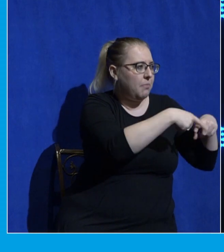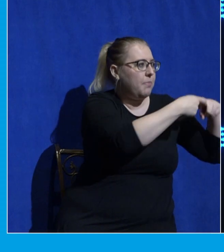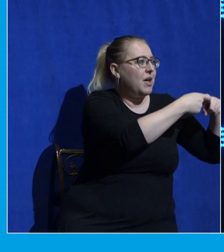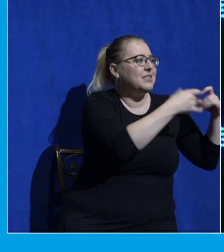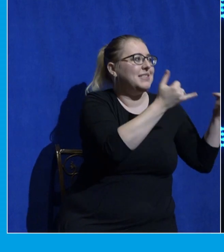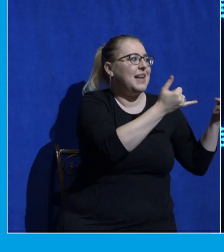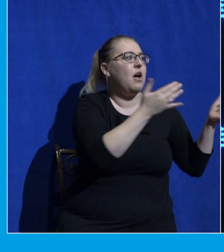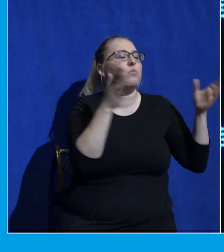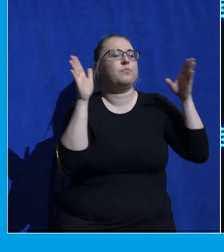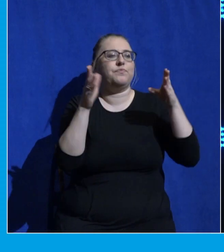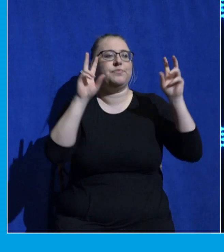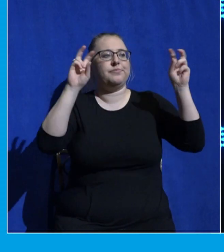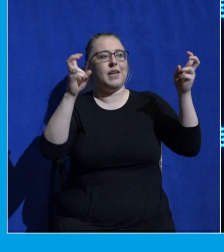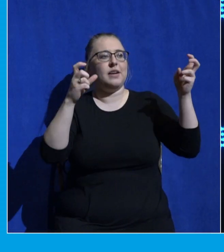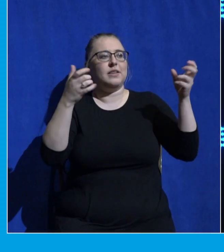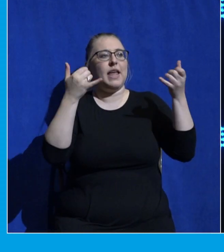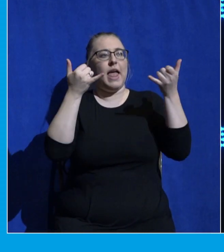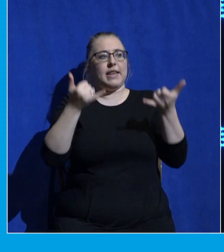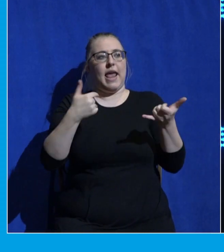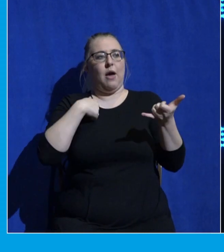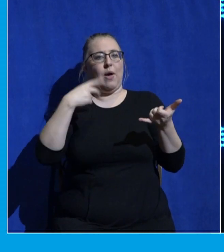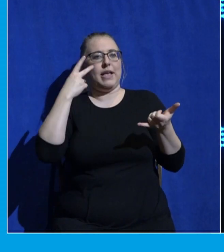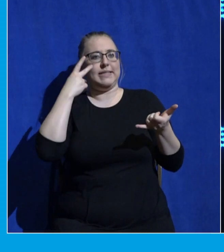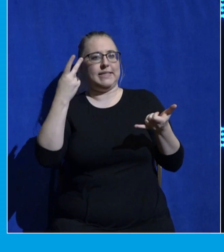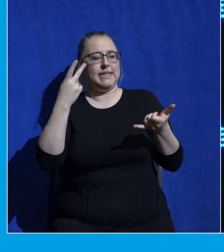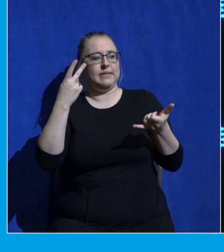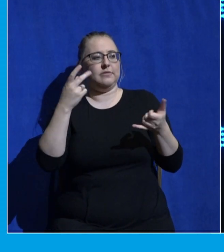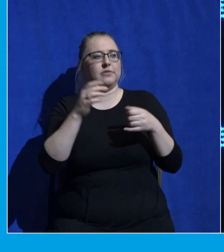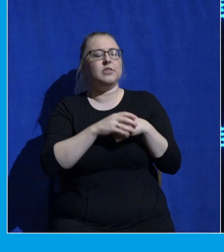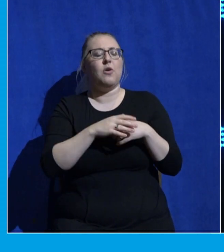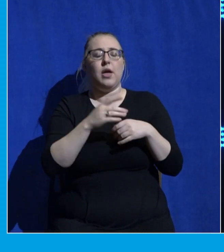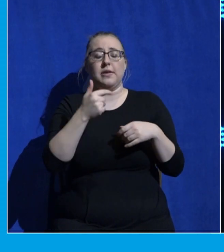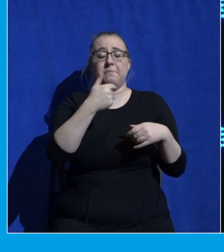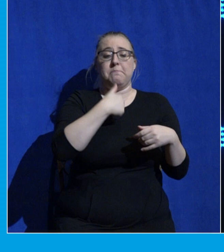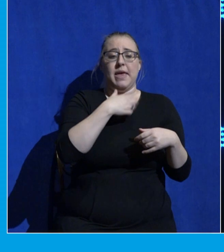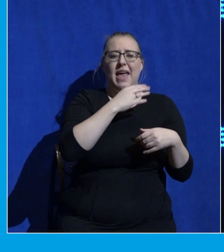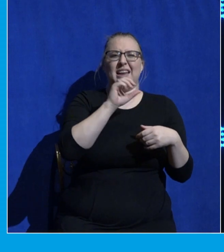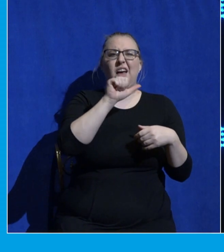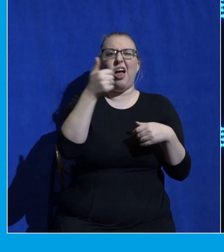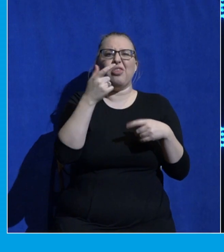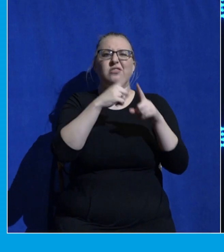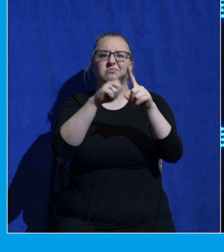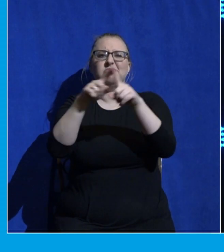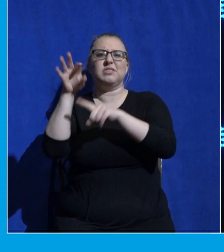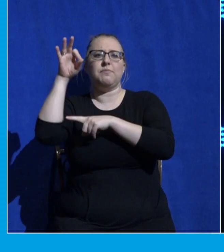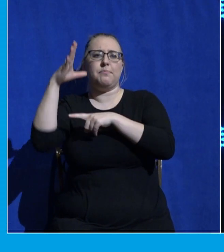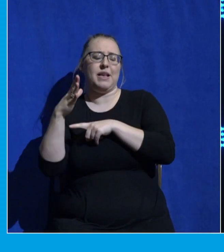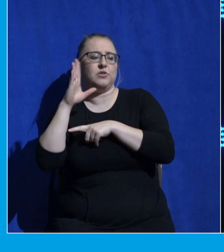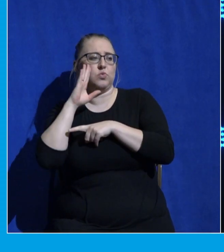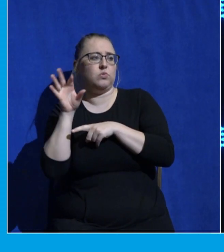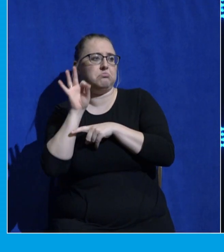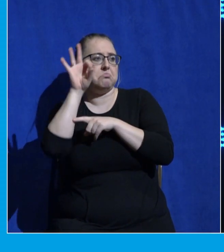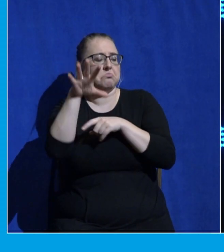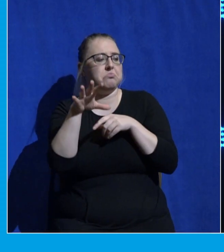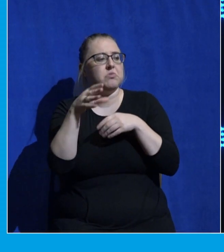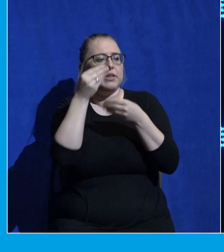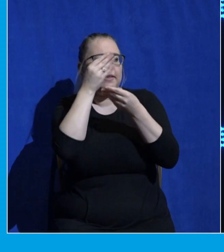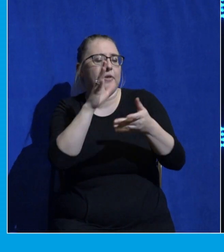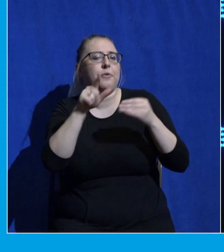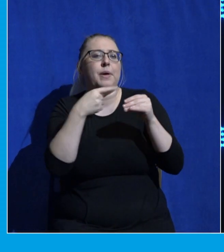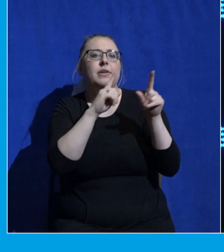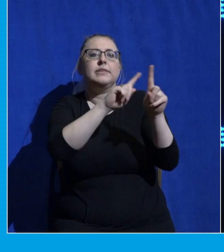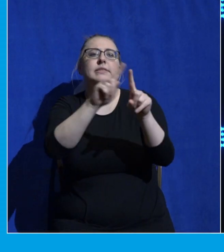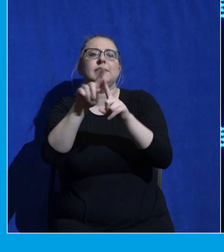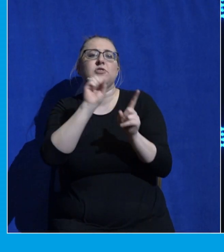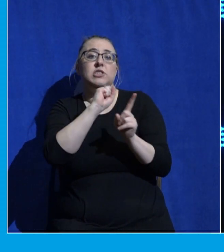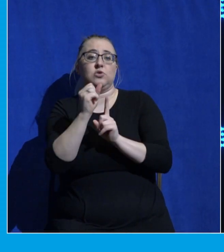I See It. And so I'm batting leadoff, but you're going to hear from many different pastors about situations that they've been in their lives that God has brought them